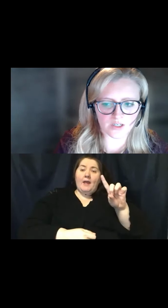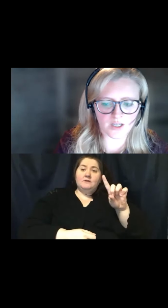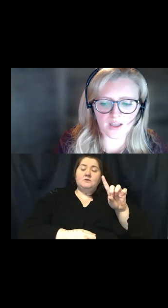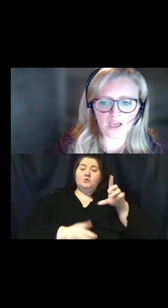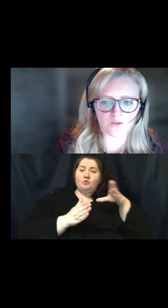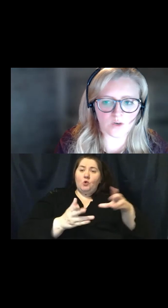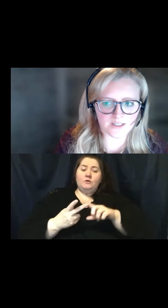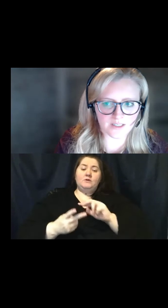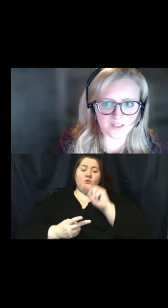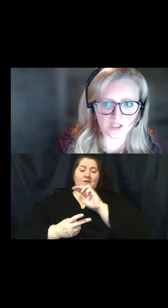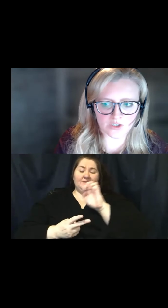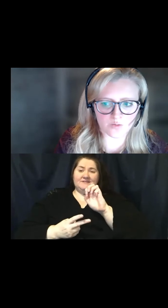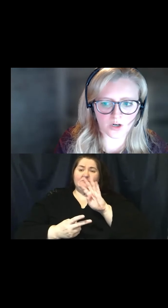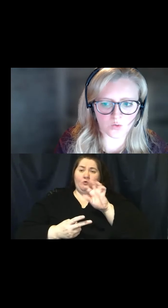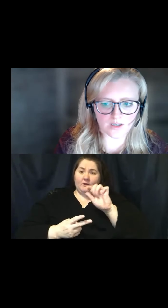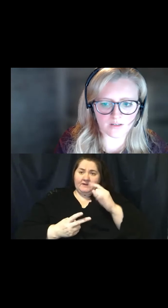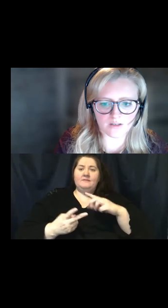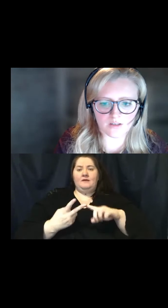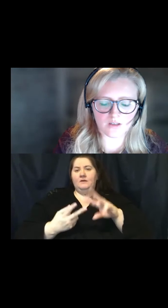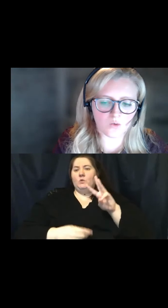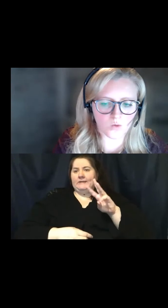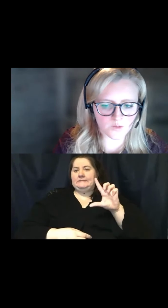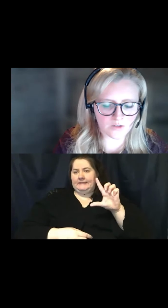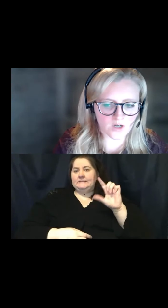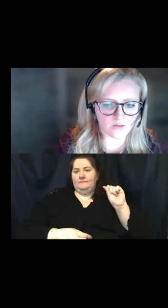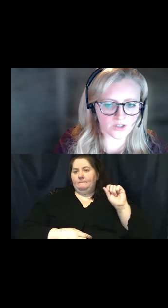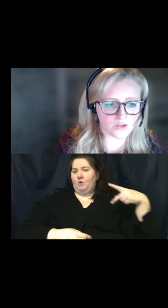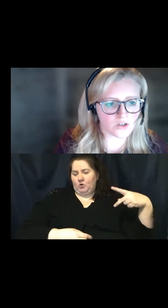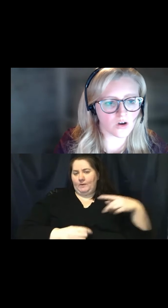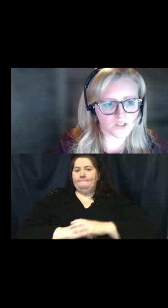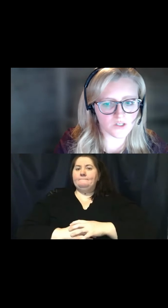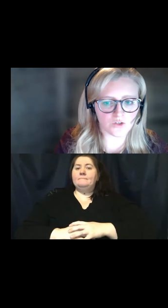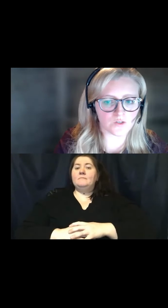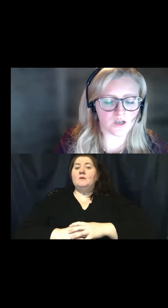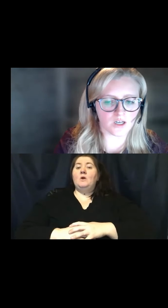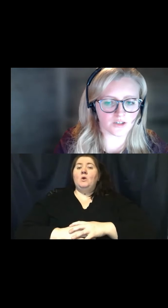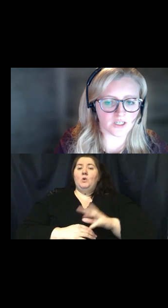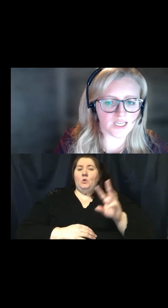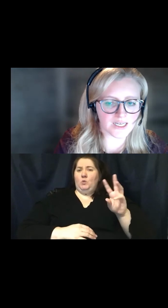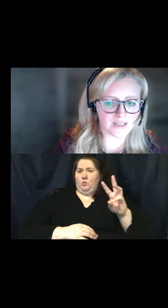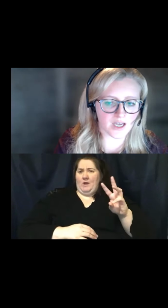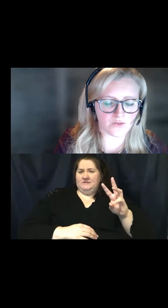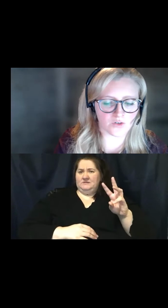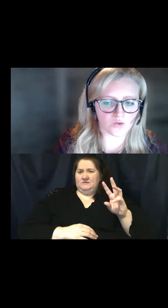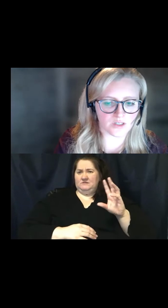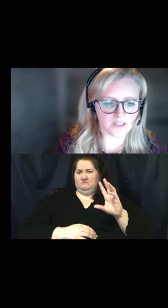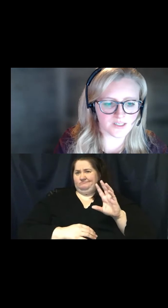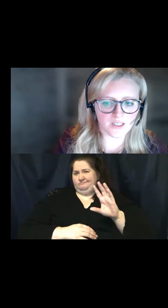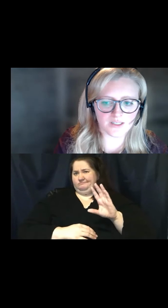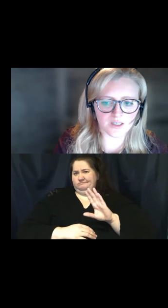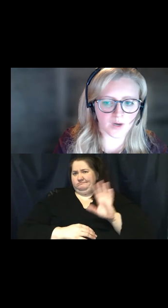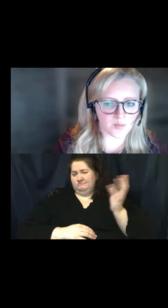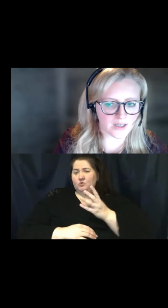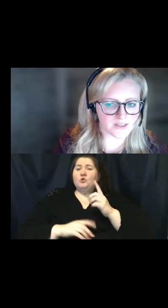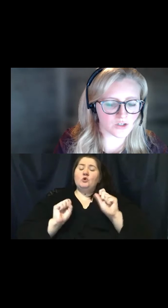40th Street, and Westlake Sammamish Parkway. Westbound traffic could also use 180th Avenue